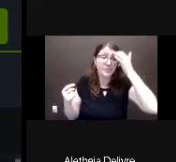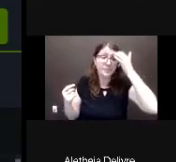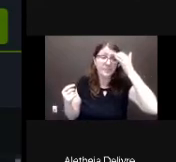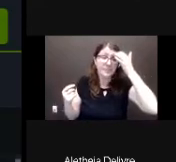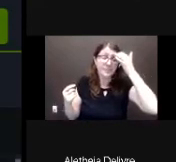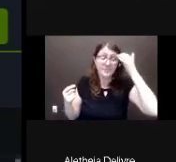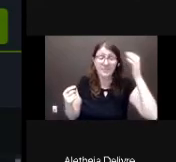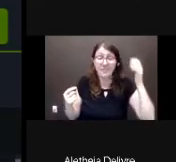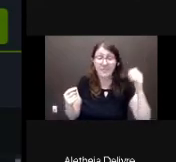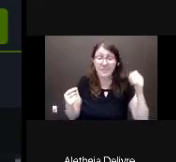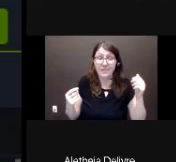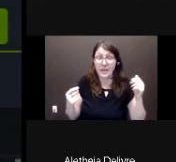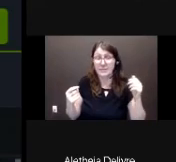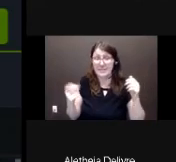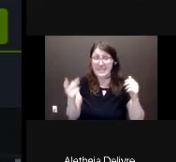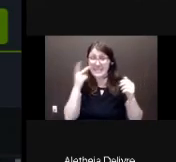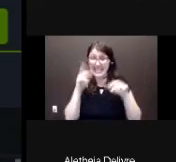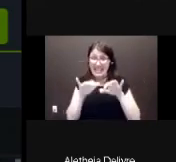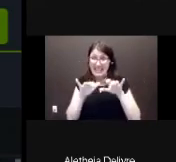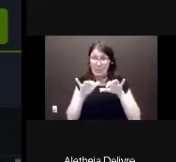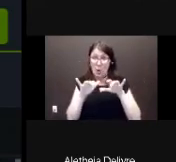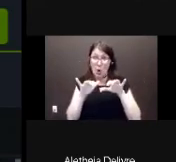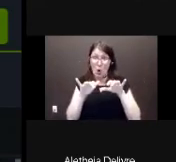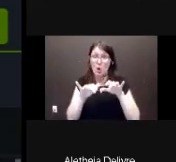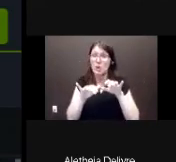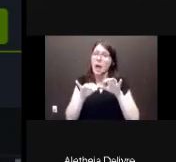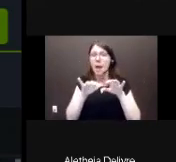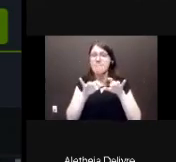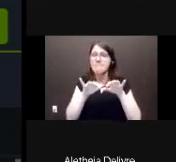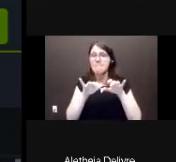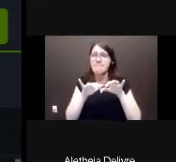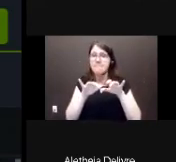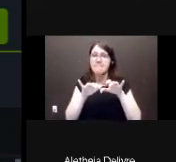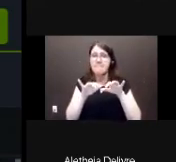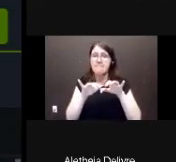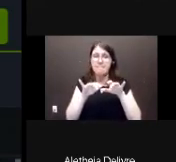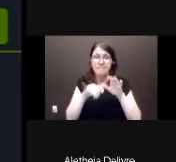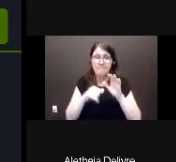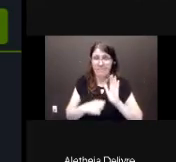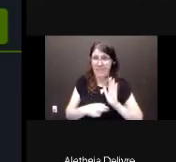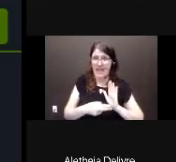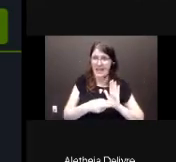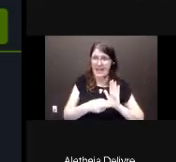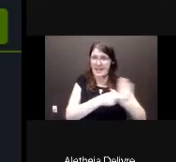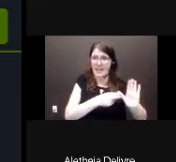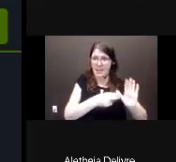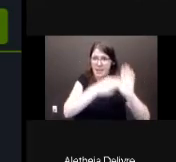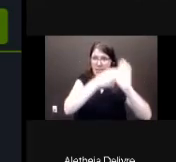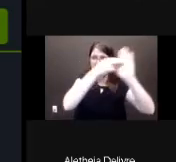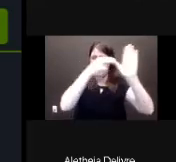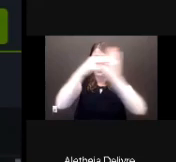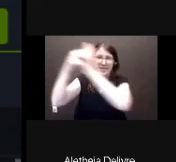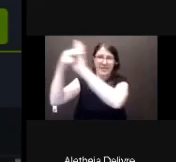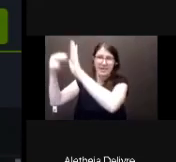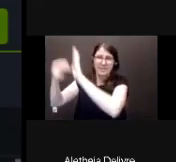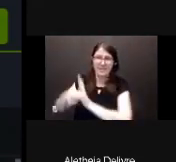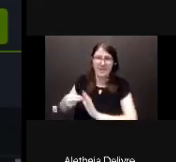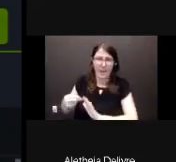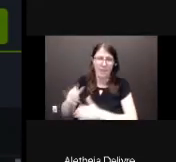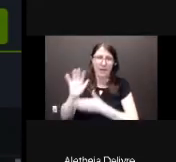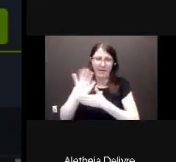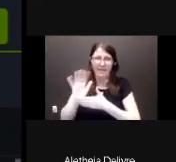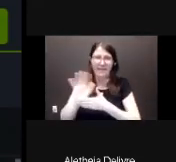whatever you would like to type over here and it labels it. And that's it. There are many other features